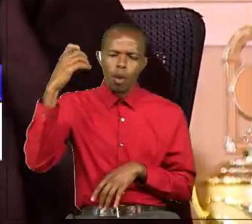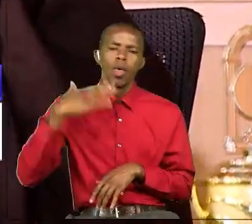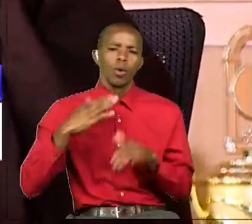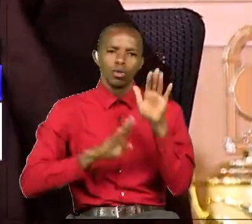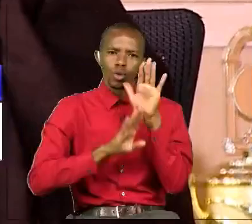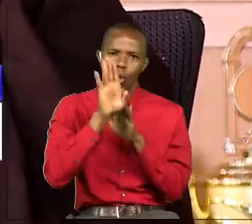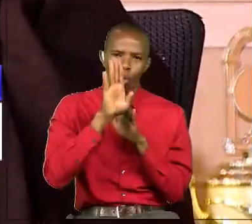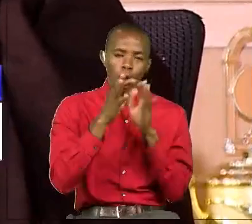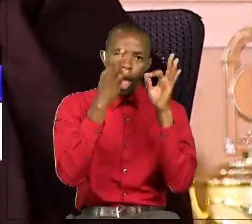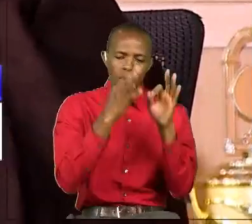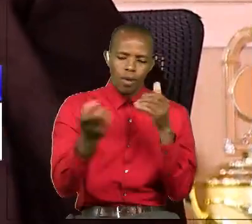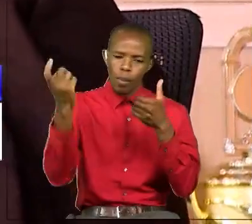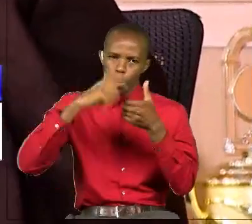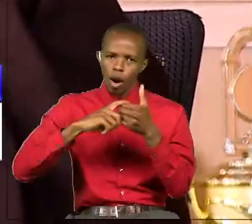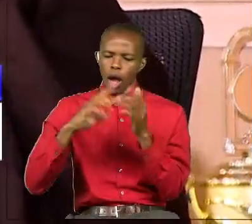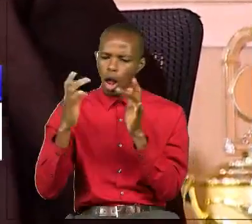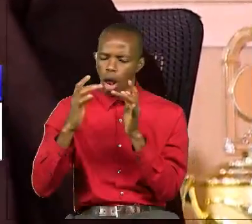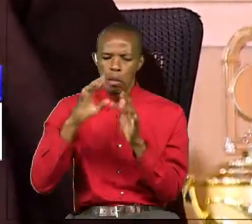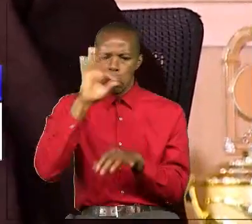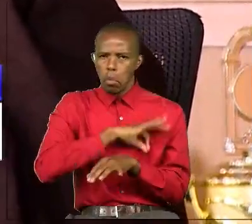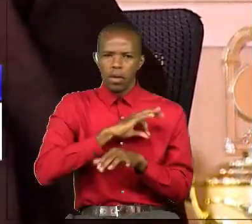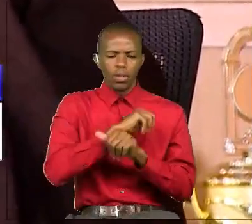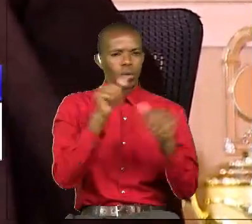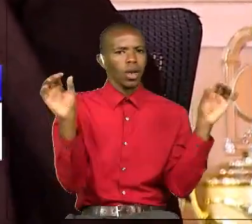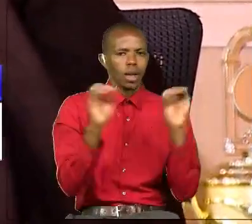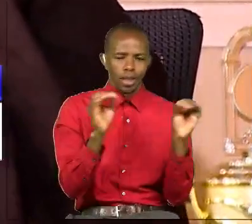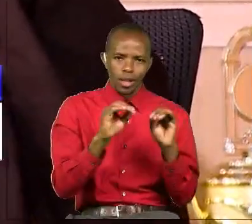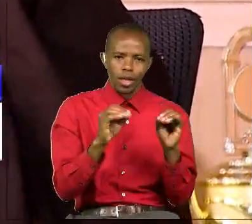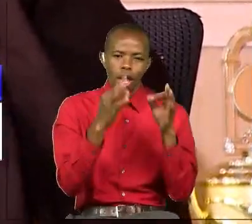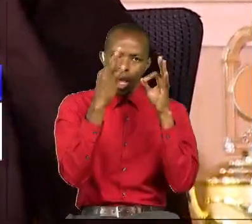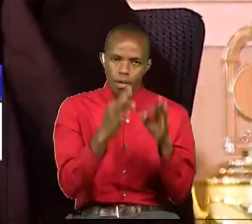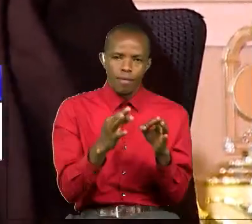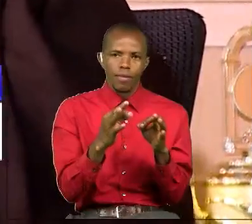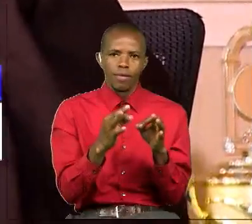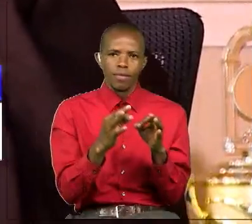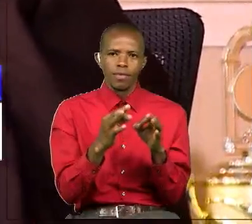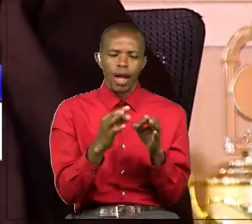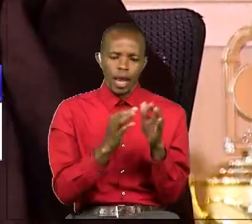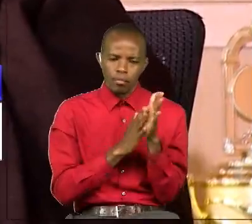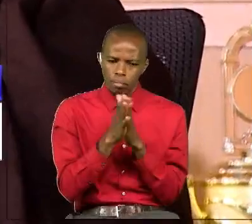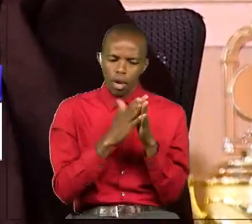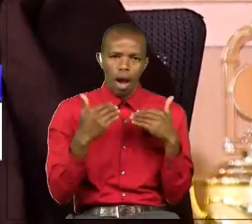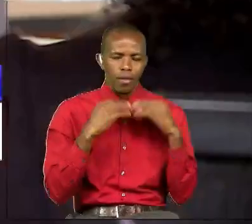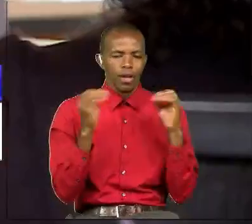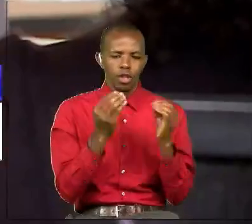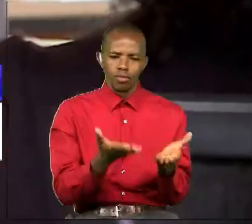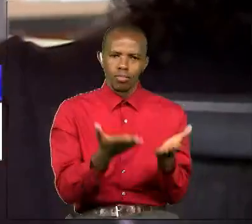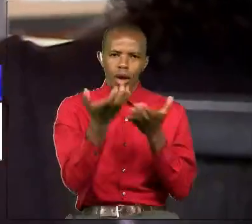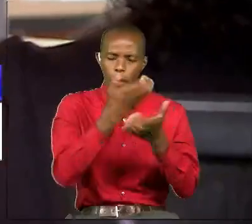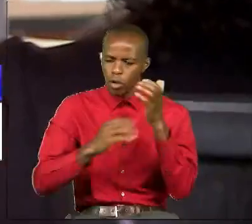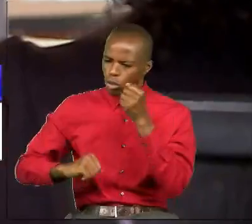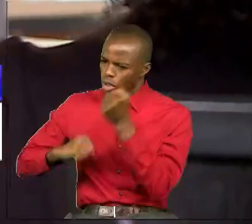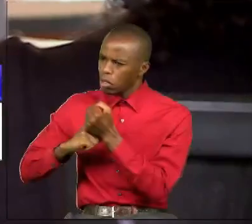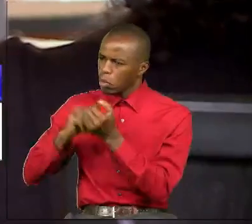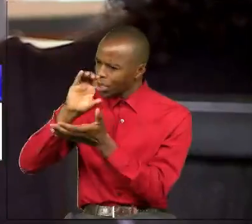Otherwise, if they join the network, they won't benefit significantly from it if they don't also have a desire to grow their business. How do you support